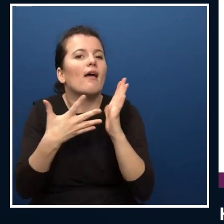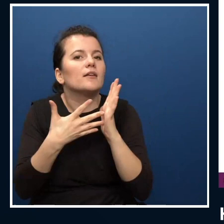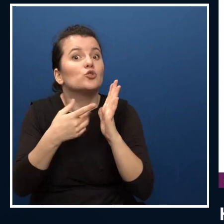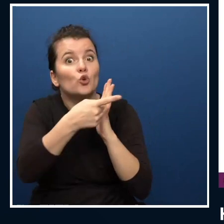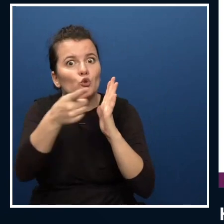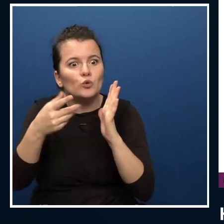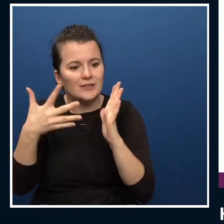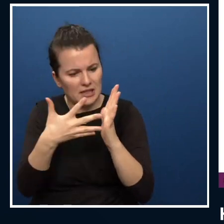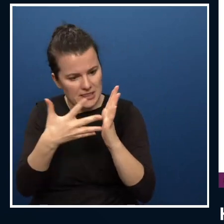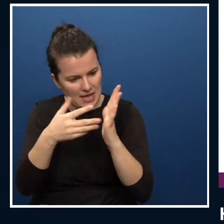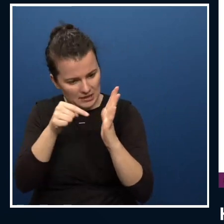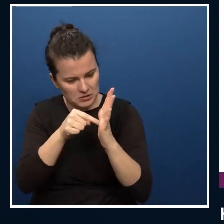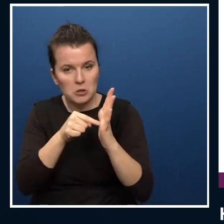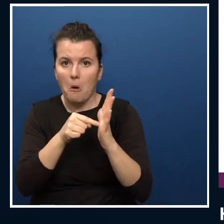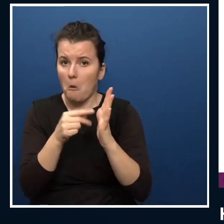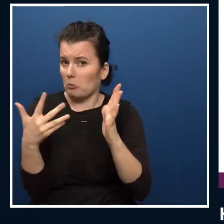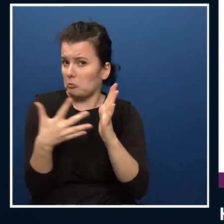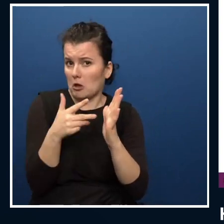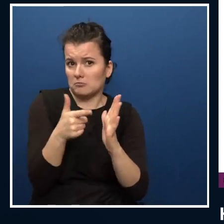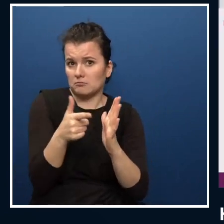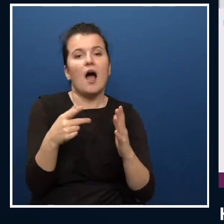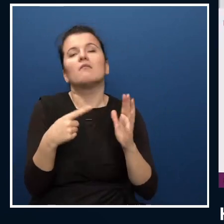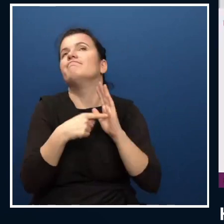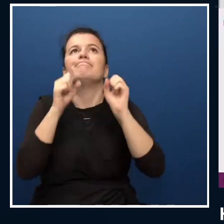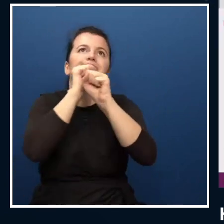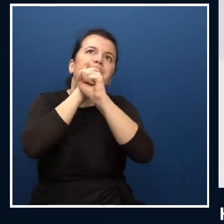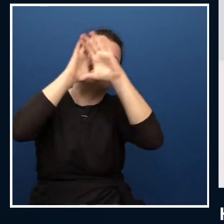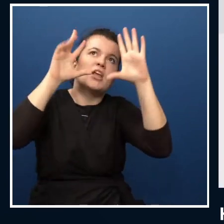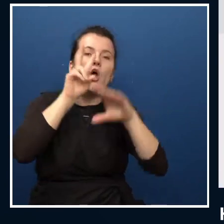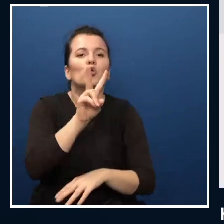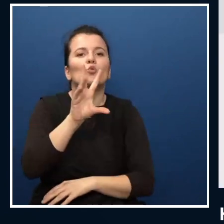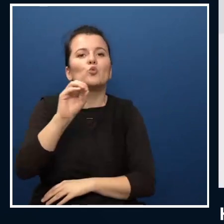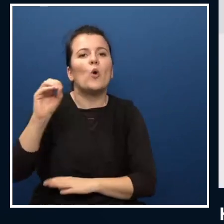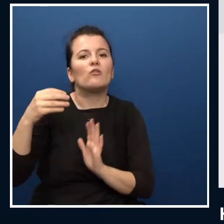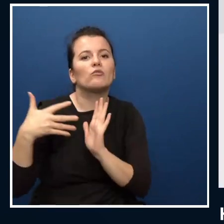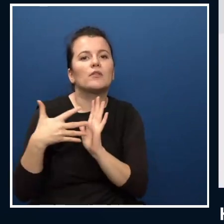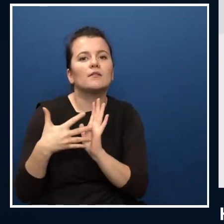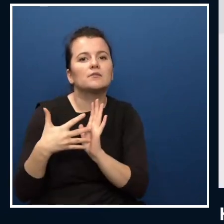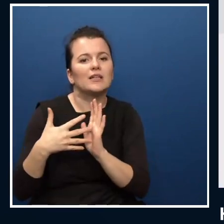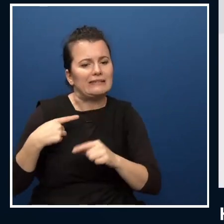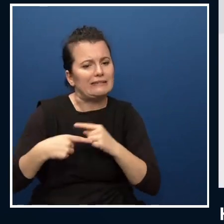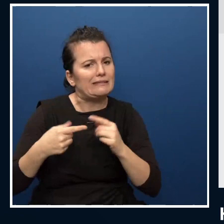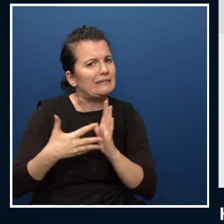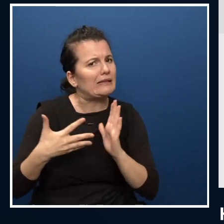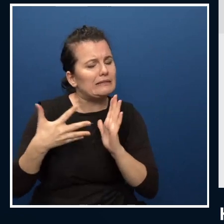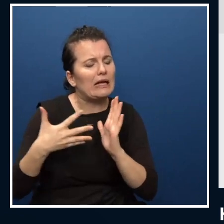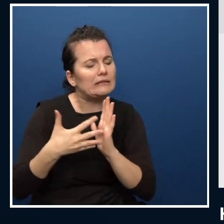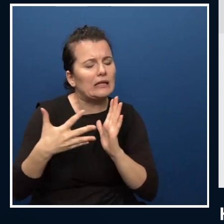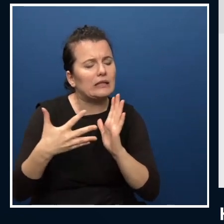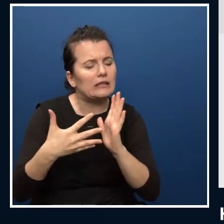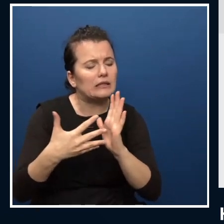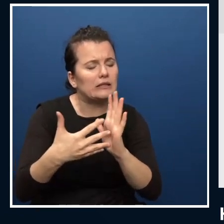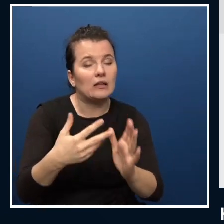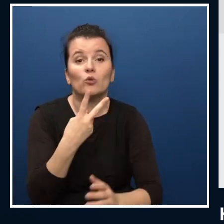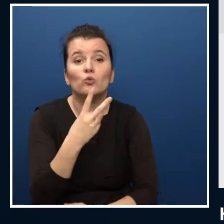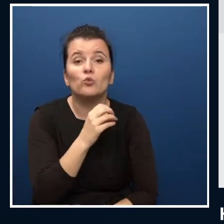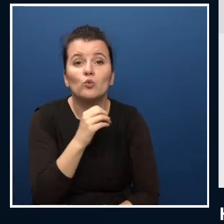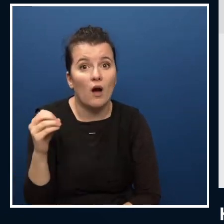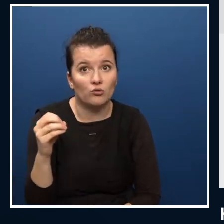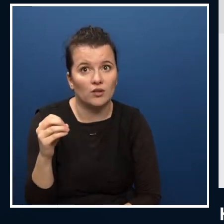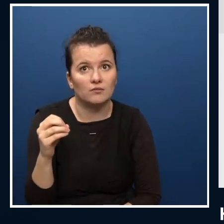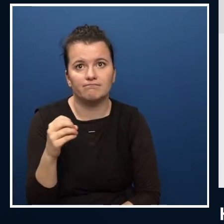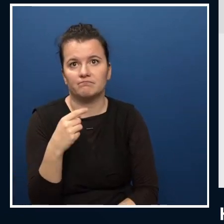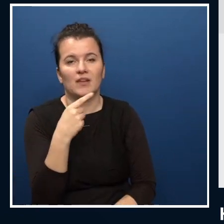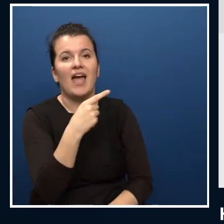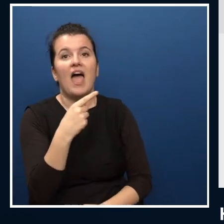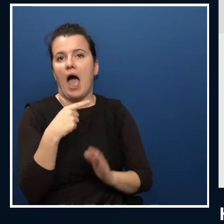let's say I had 200 tests. Let's say I went here, and this said 230. And then you just said, which